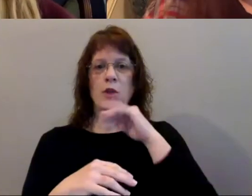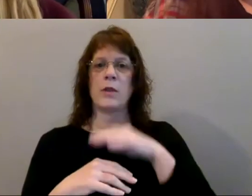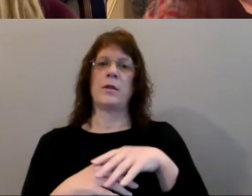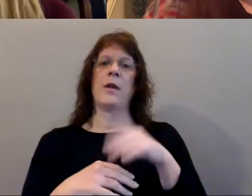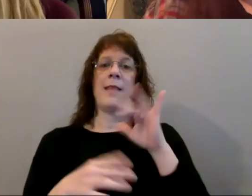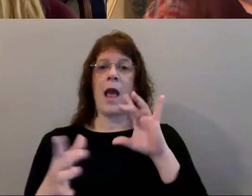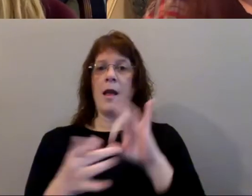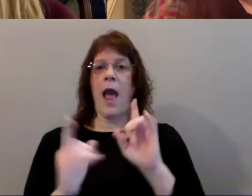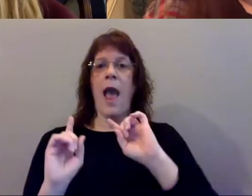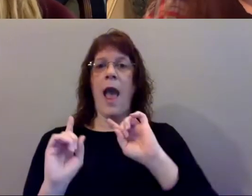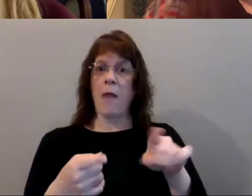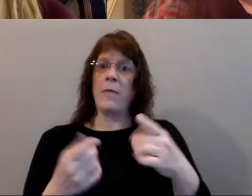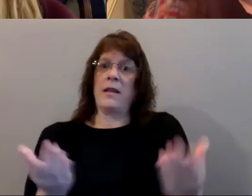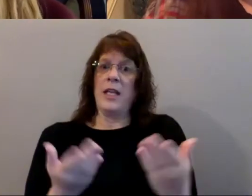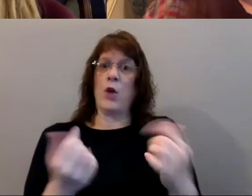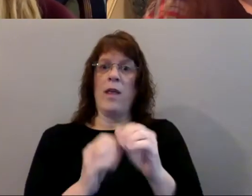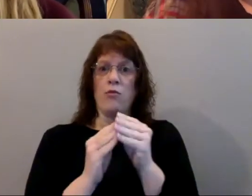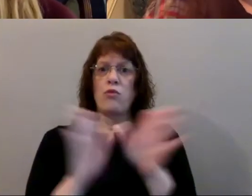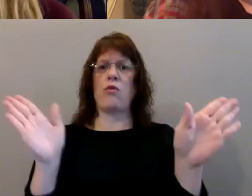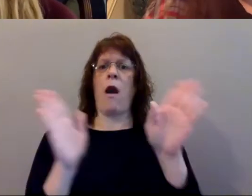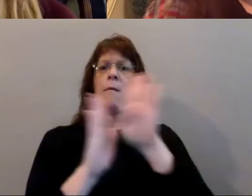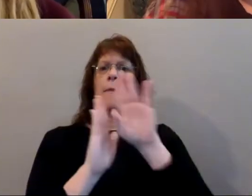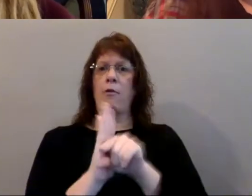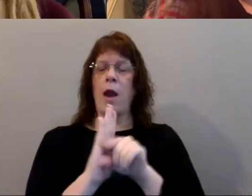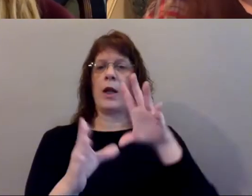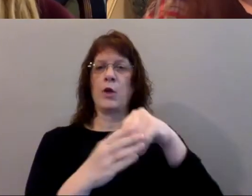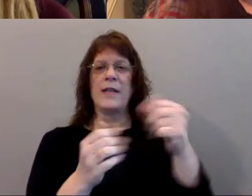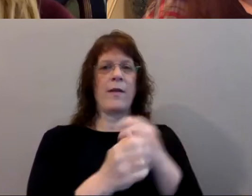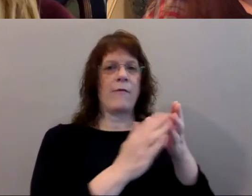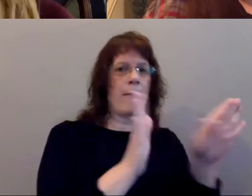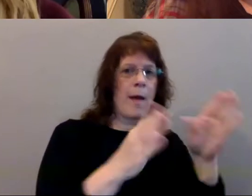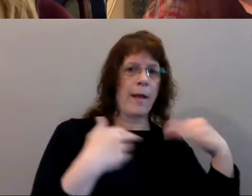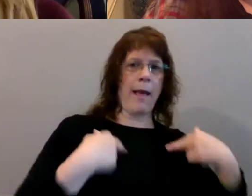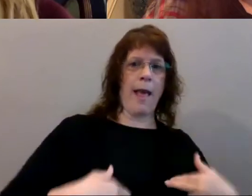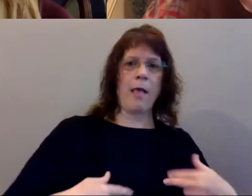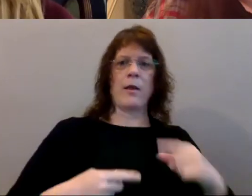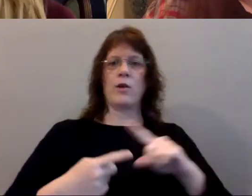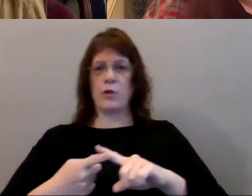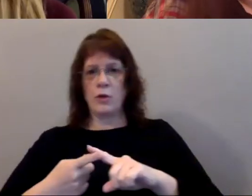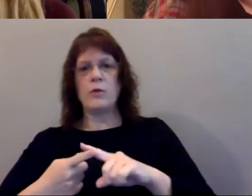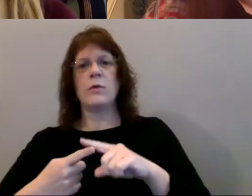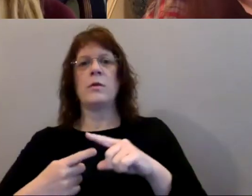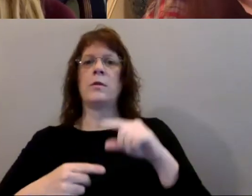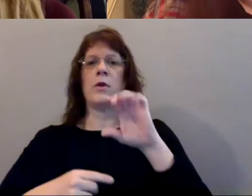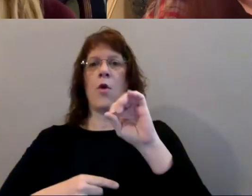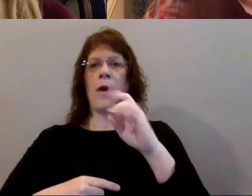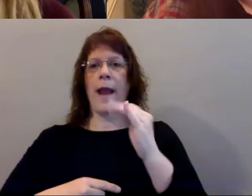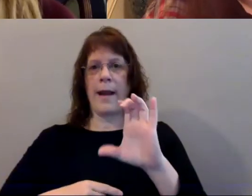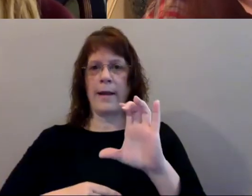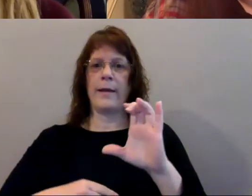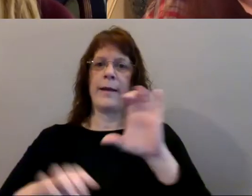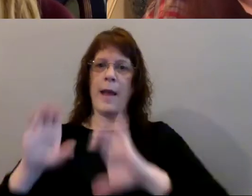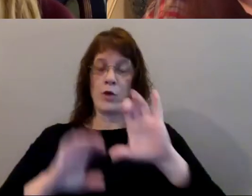is just to say that I come to the table with a fairly broad background that includes everything from public health to organic chemistry. My current